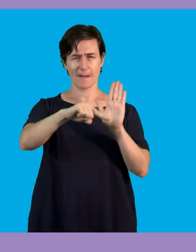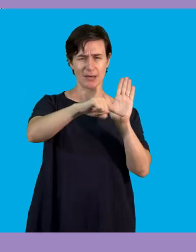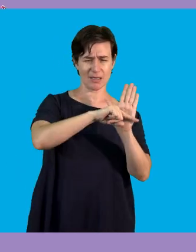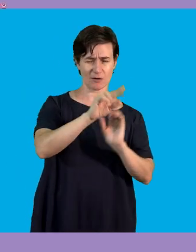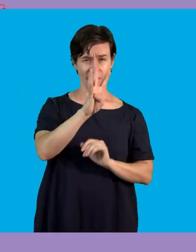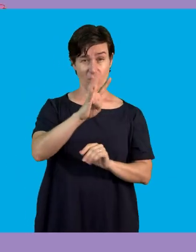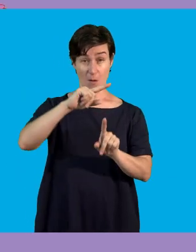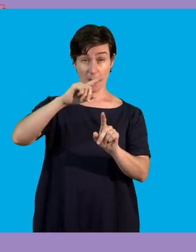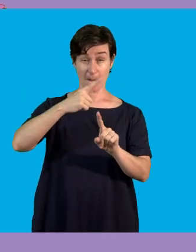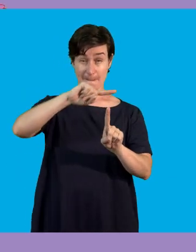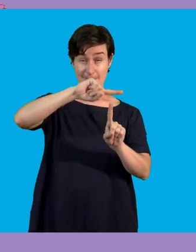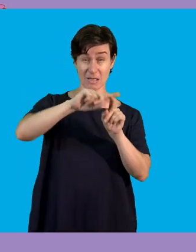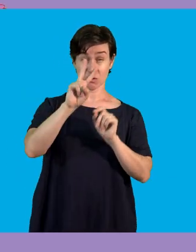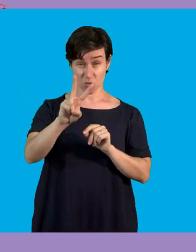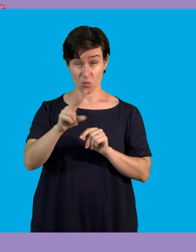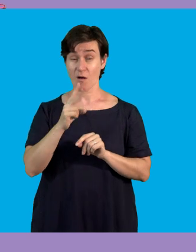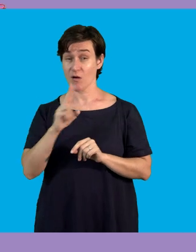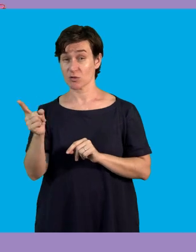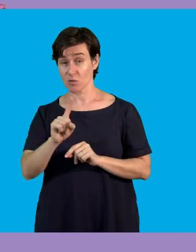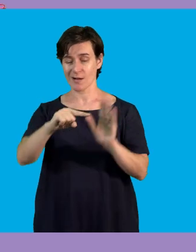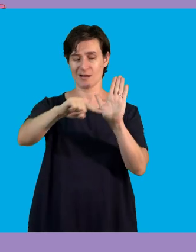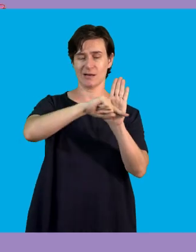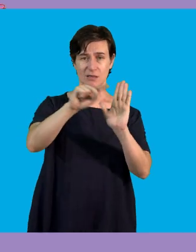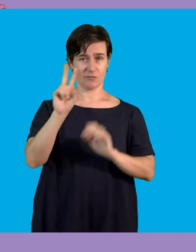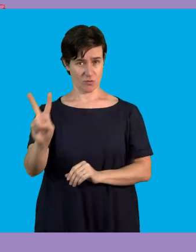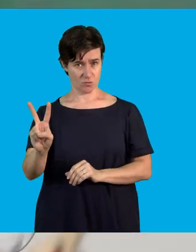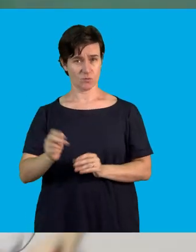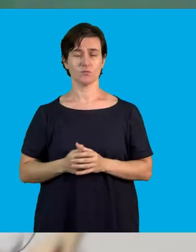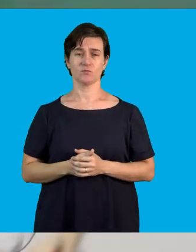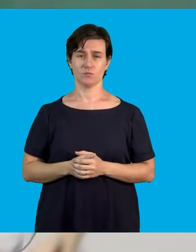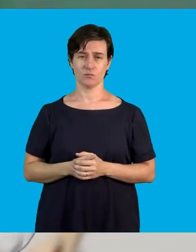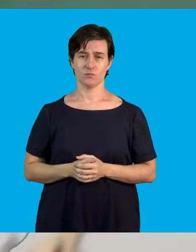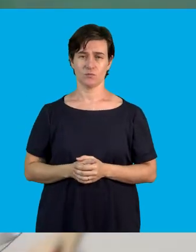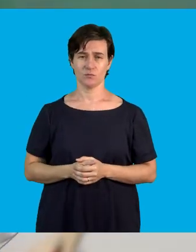2, so our answer is negative 2.